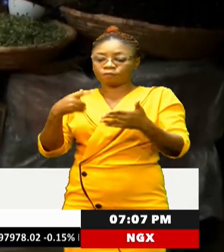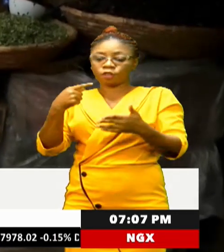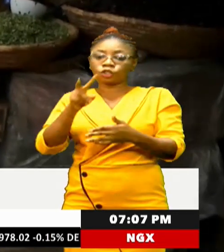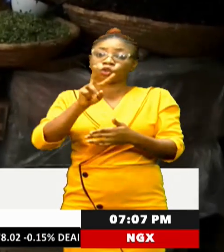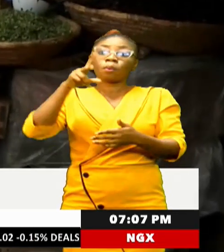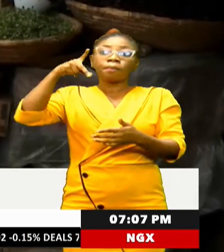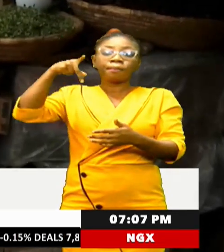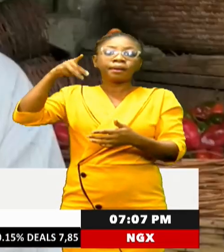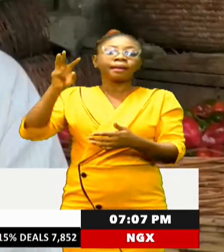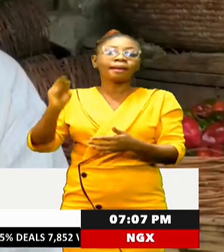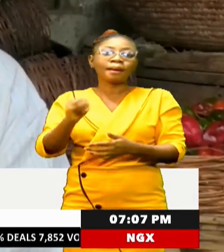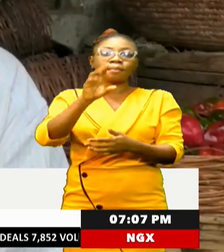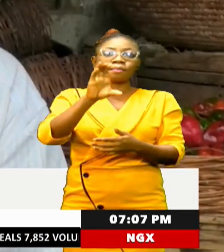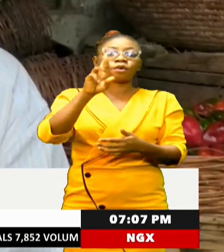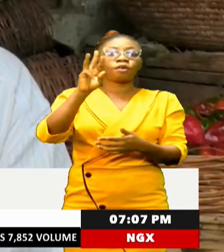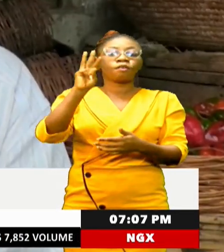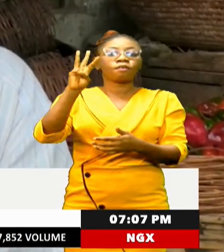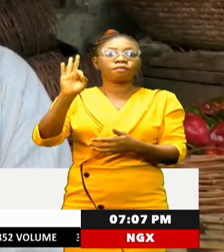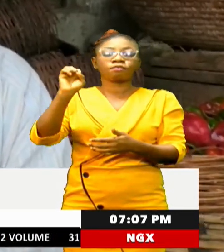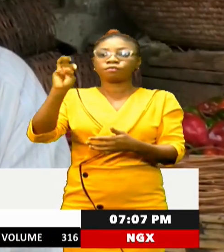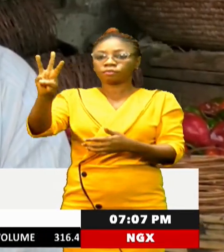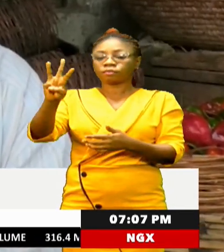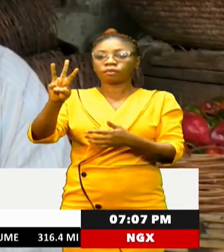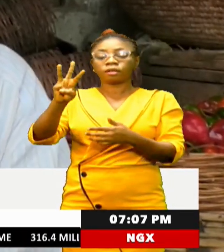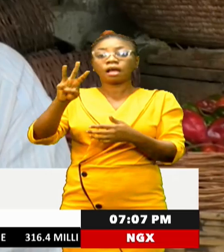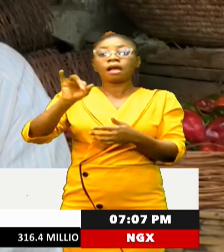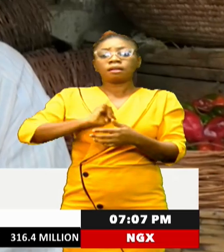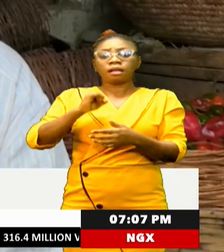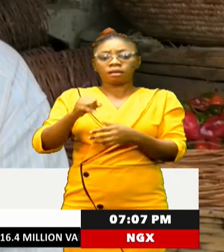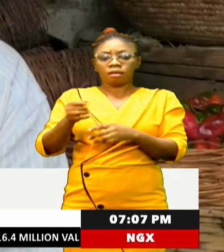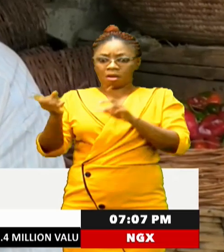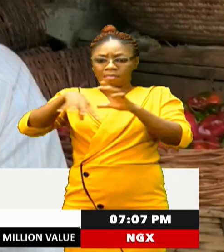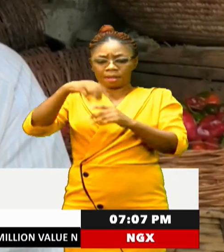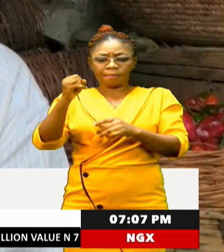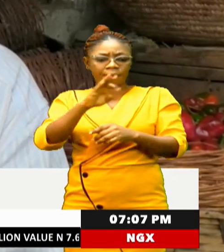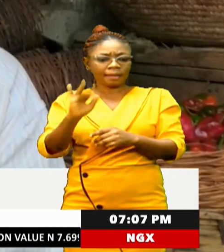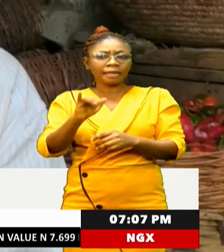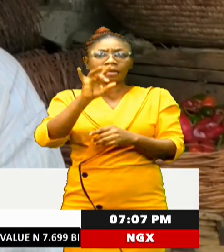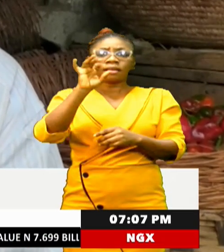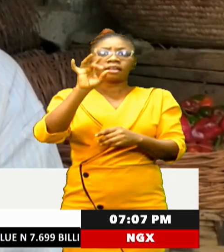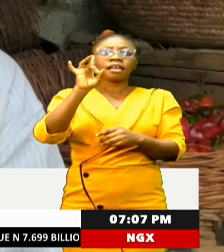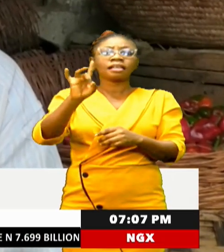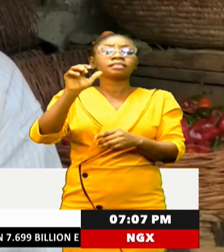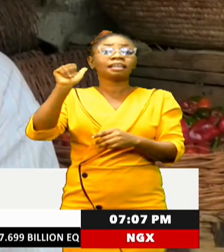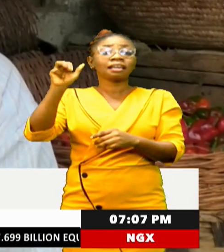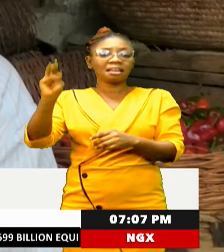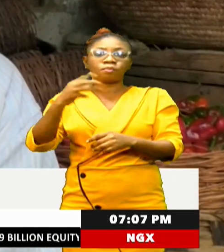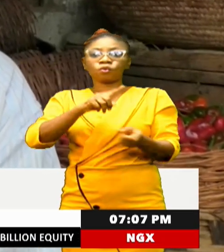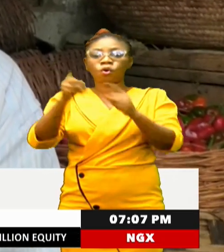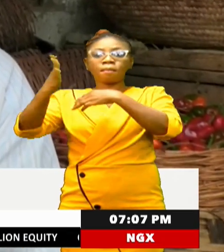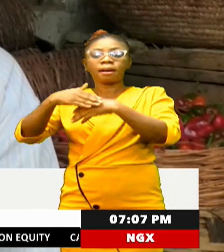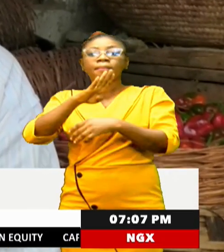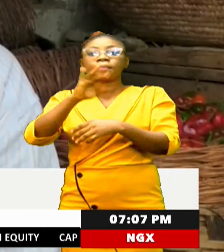curfew deadline. I came out at 8 a.m. and I'll be going back home at 2 p.m. All we